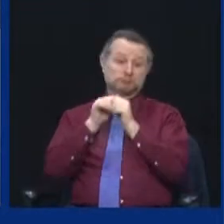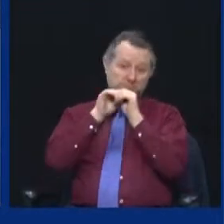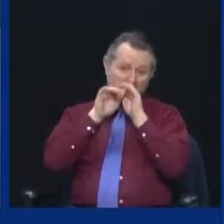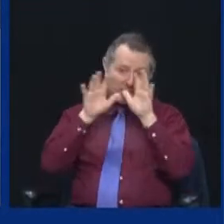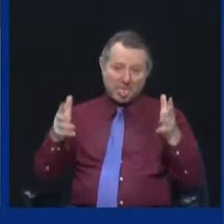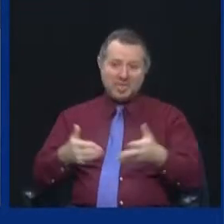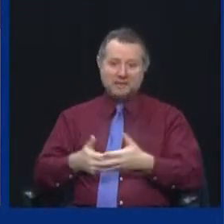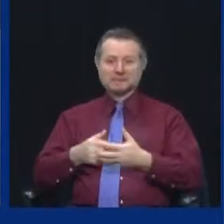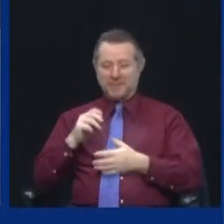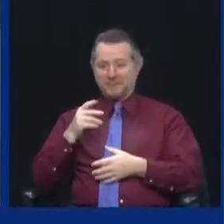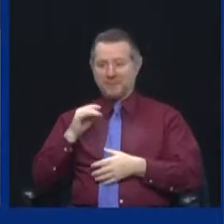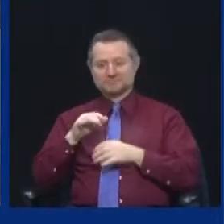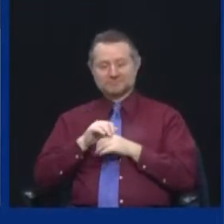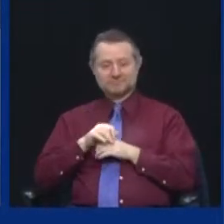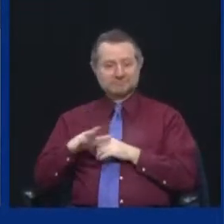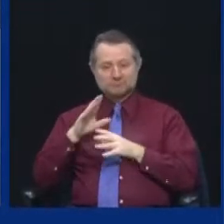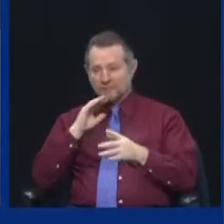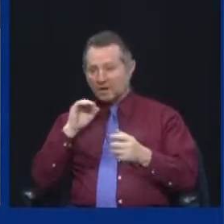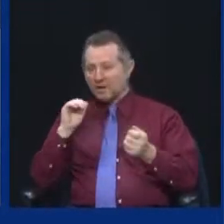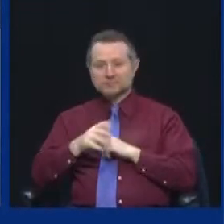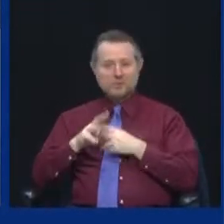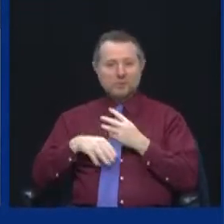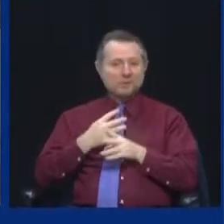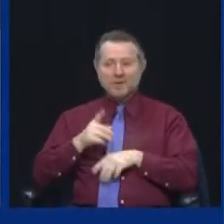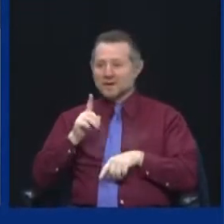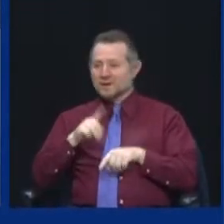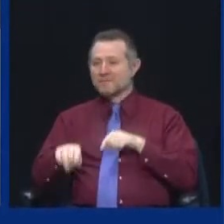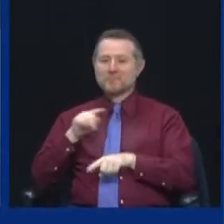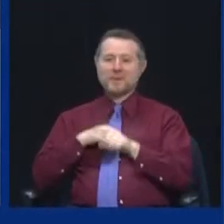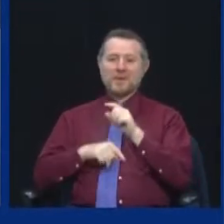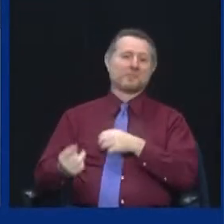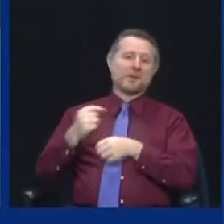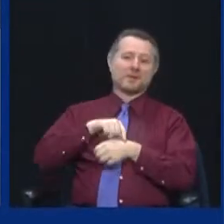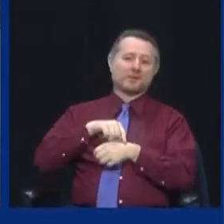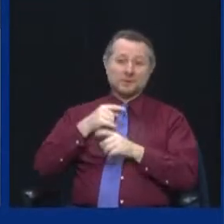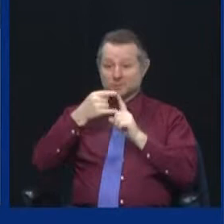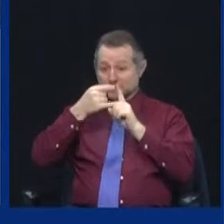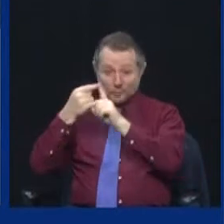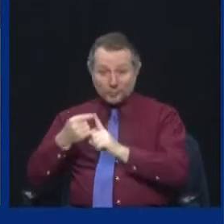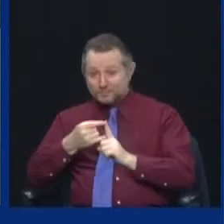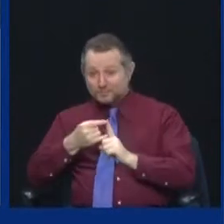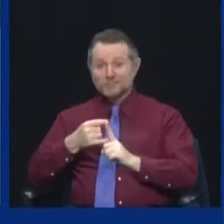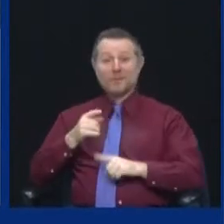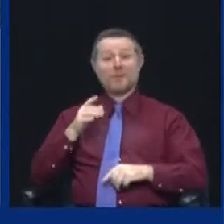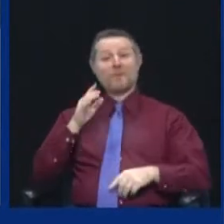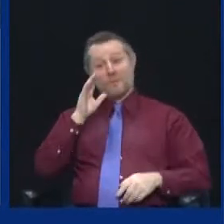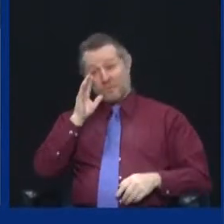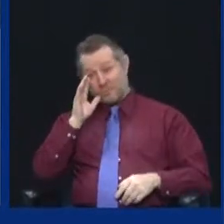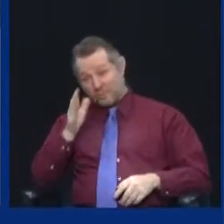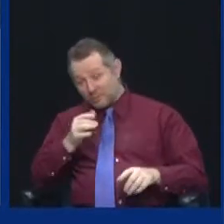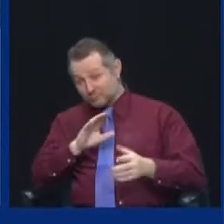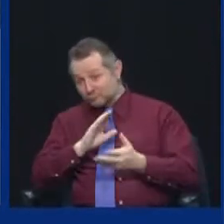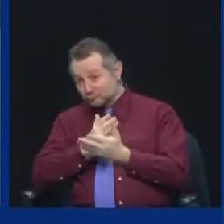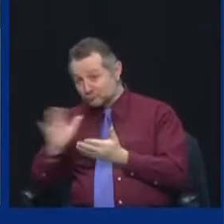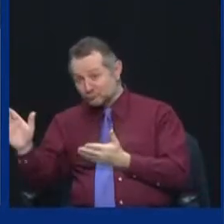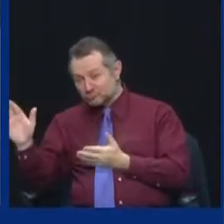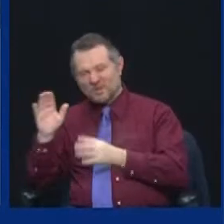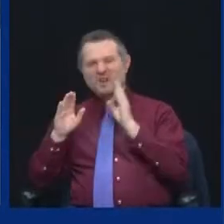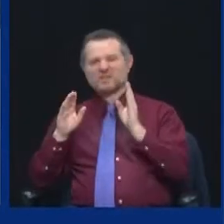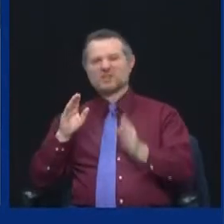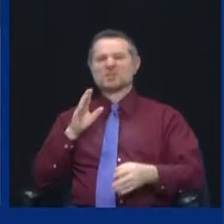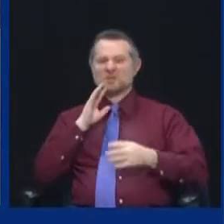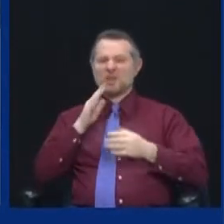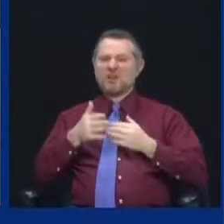we're not going back to where we were. You're not going to put Zoom back in a can. You're not going to put remote